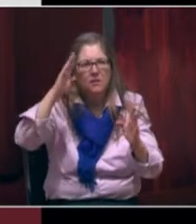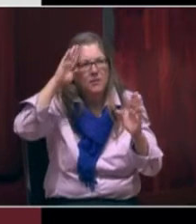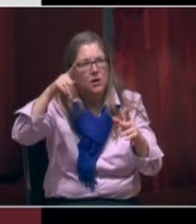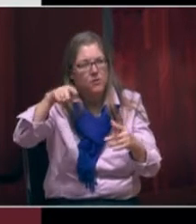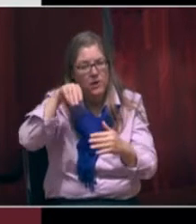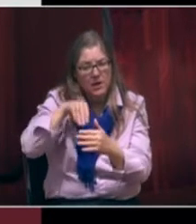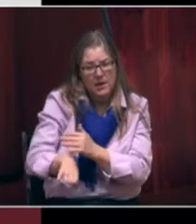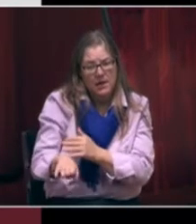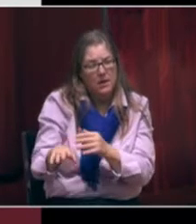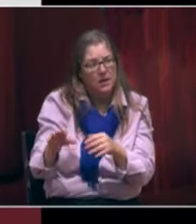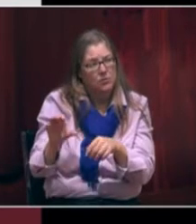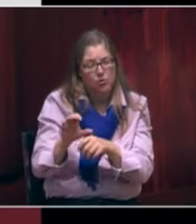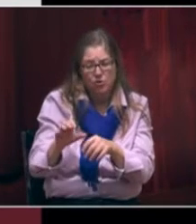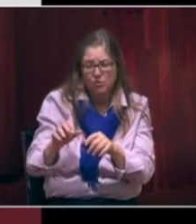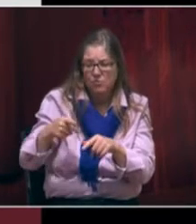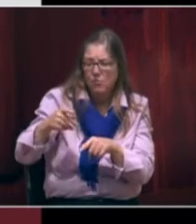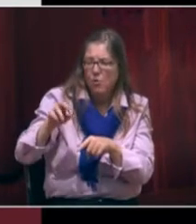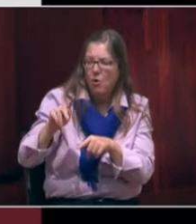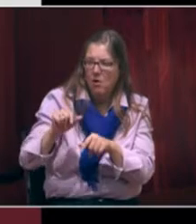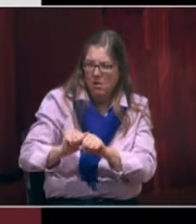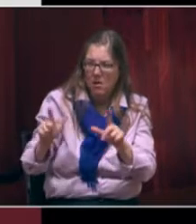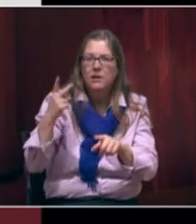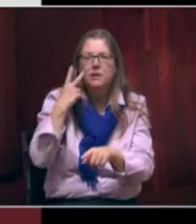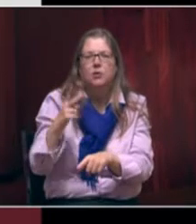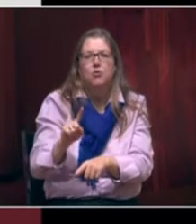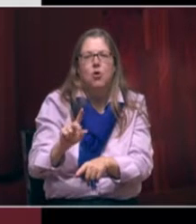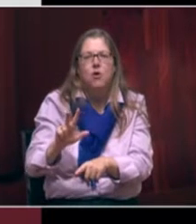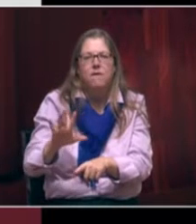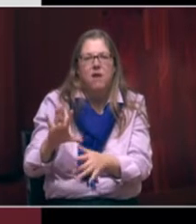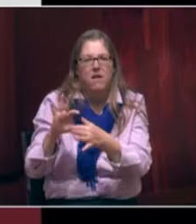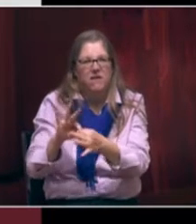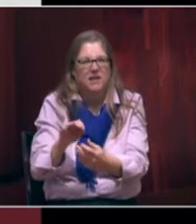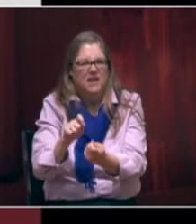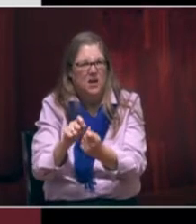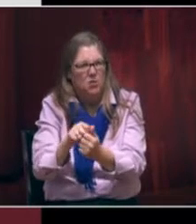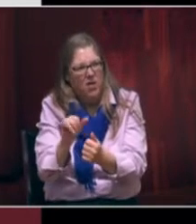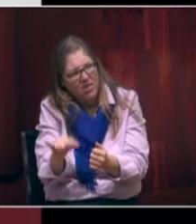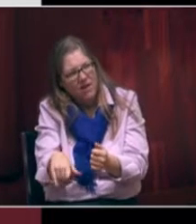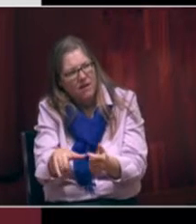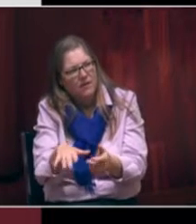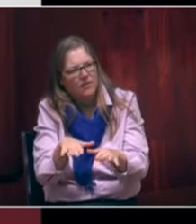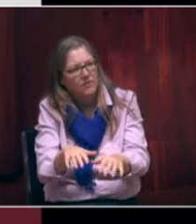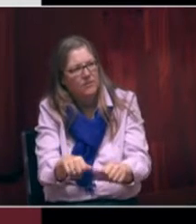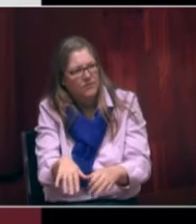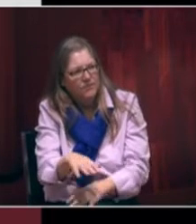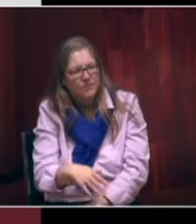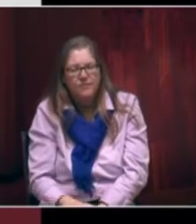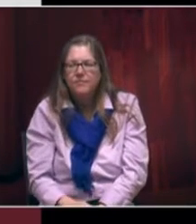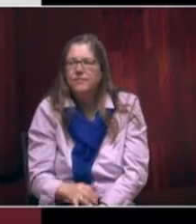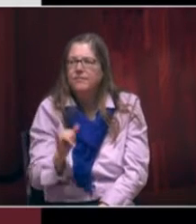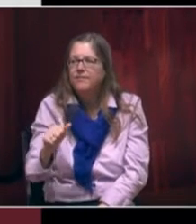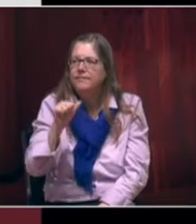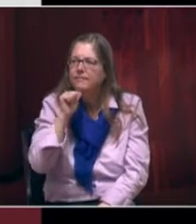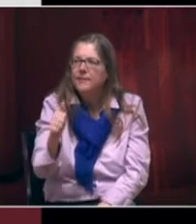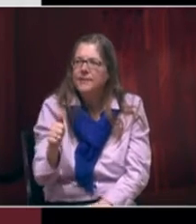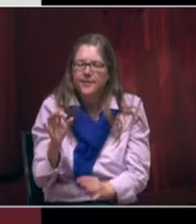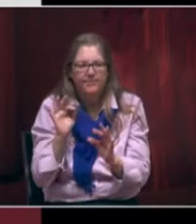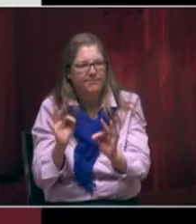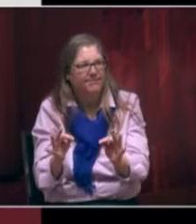you go into the portal, you can find the 135 associated with that. Now, that's not the be-all and end-all of disposal